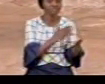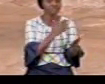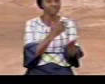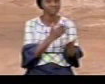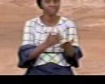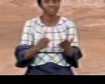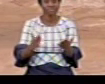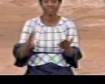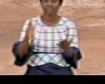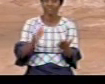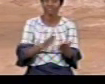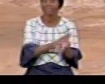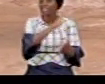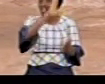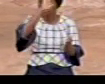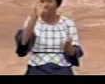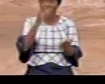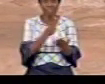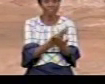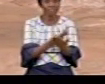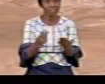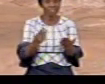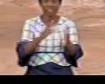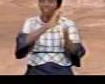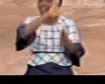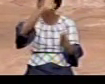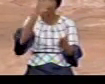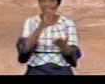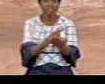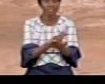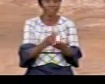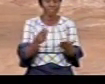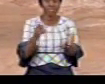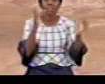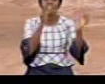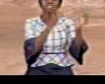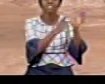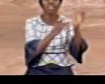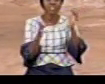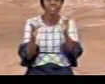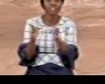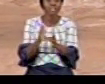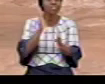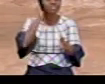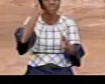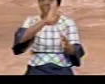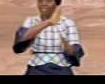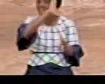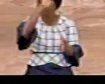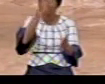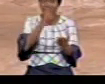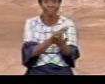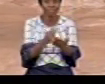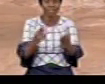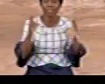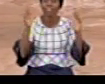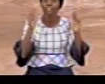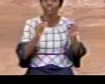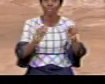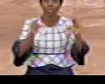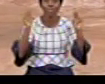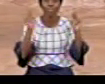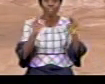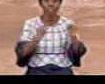Jesus will never fail. Never fail. Never fail. Jesus will never fail.